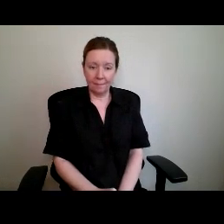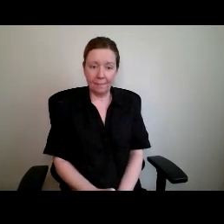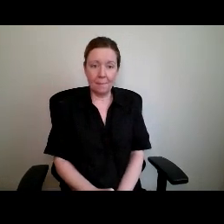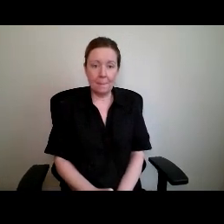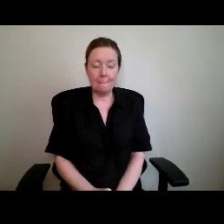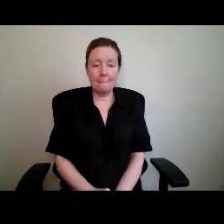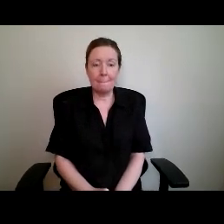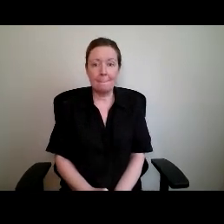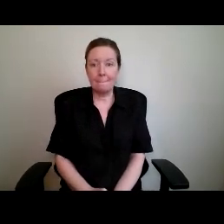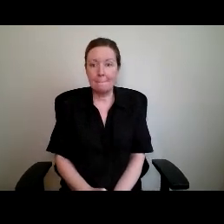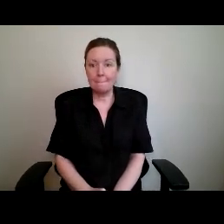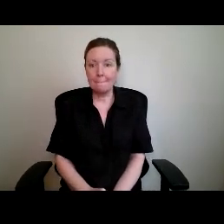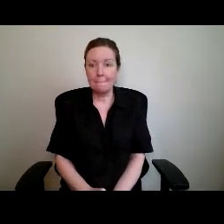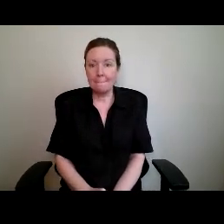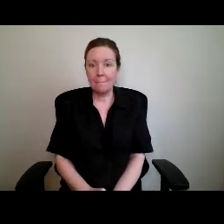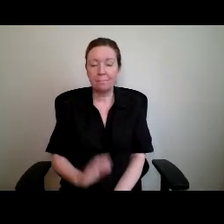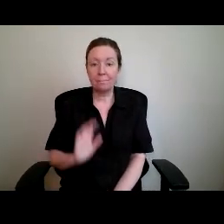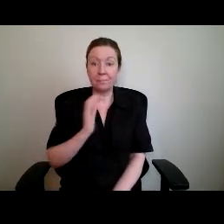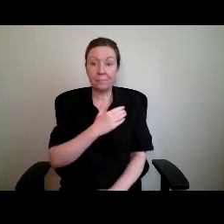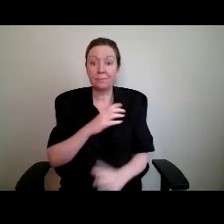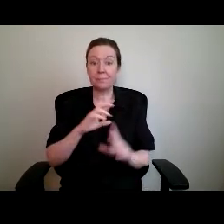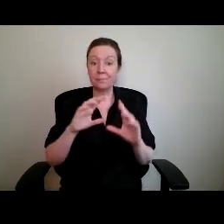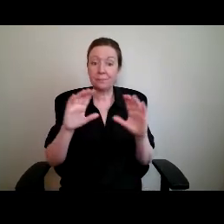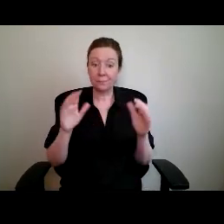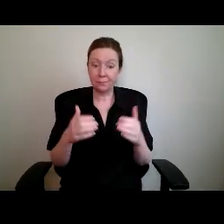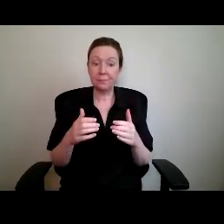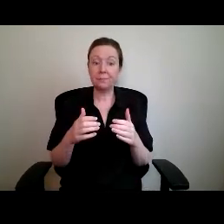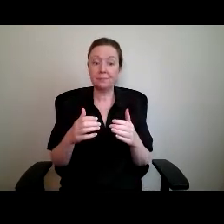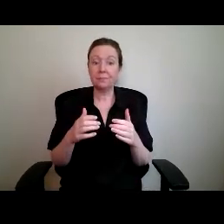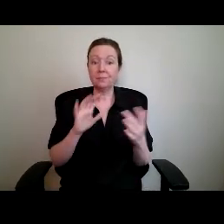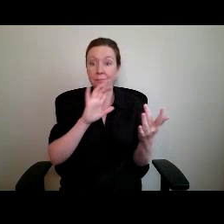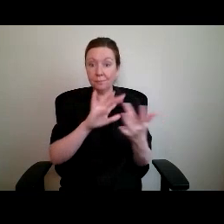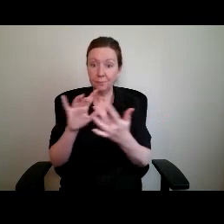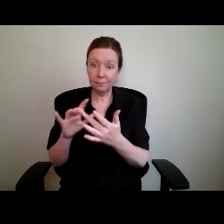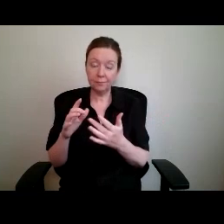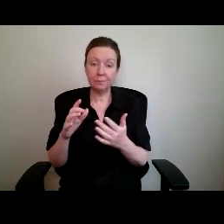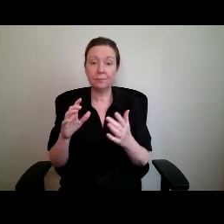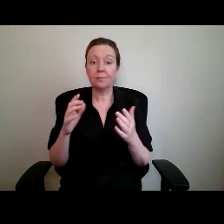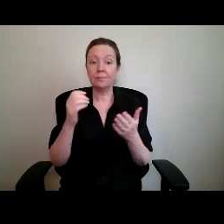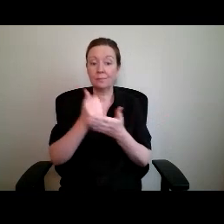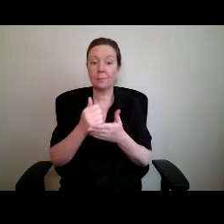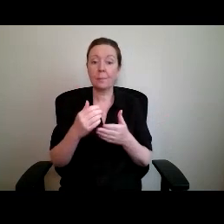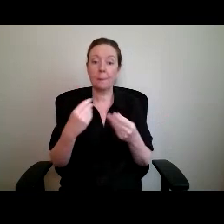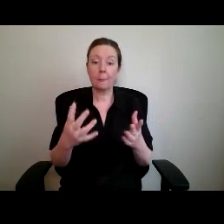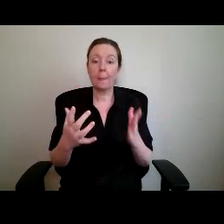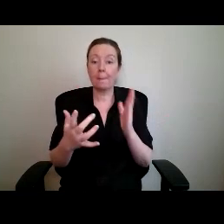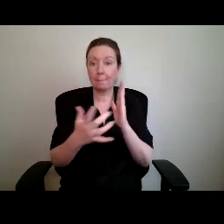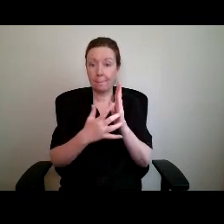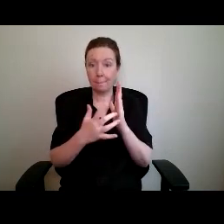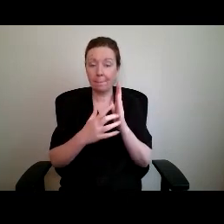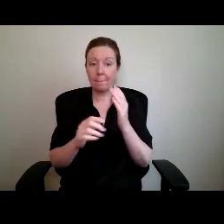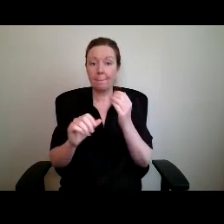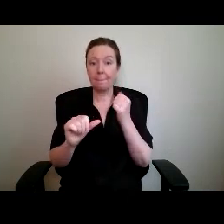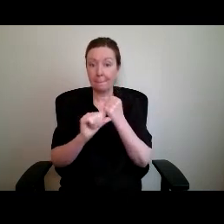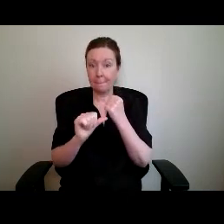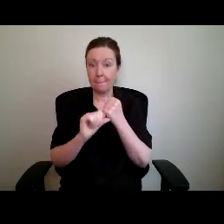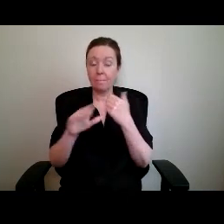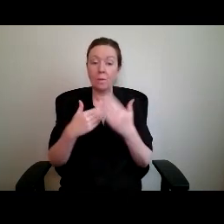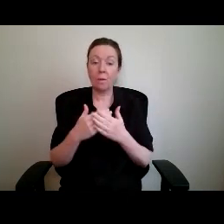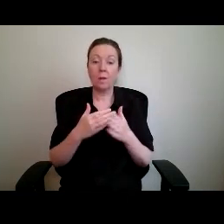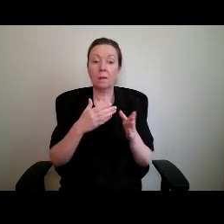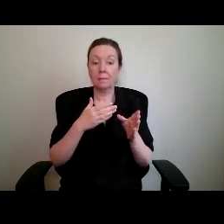And we, our division, Business Services and Outreach Division, helps provide technical assistance to all of the field